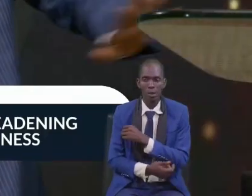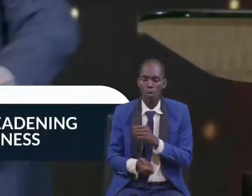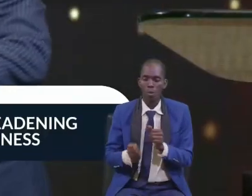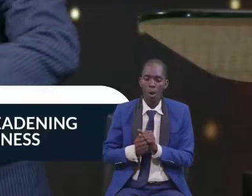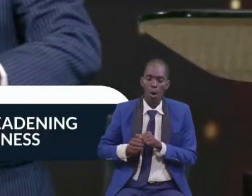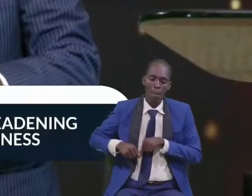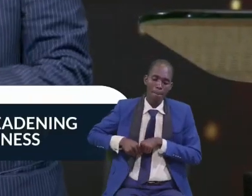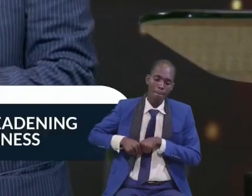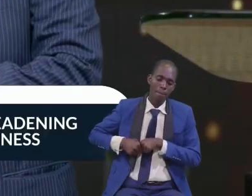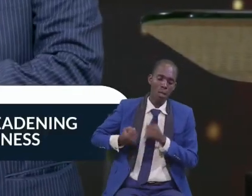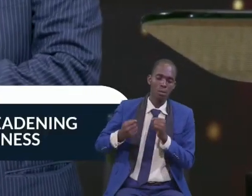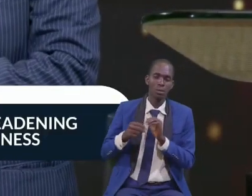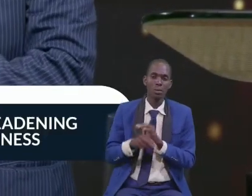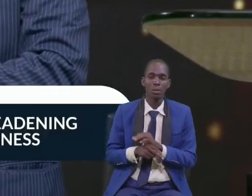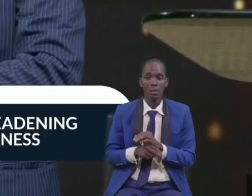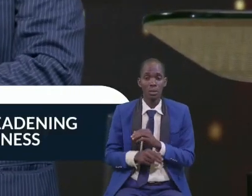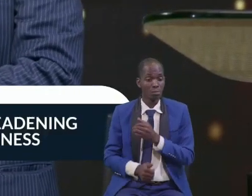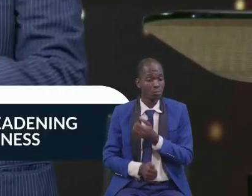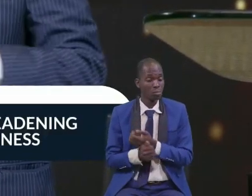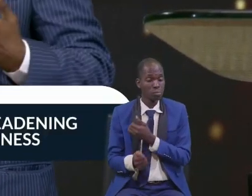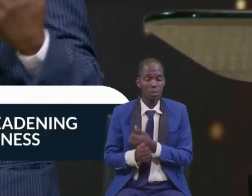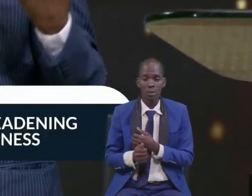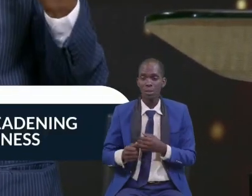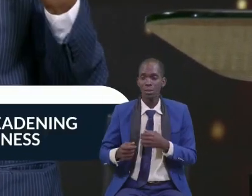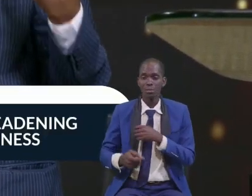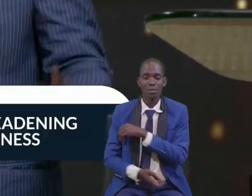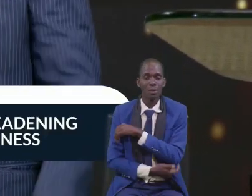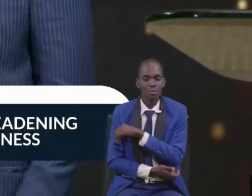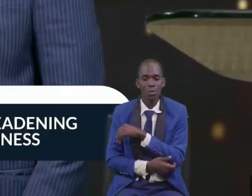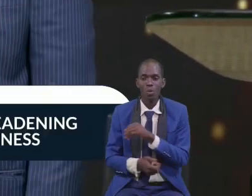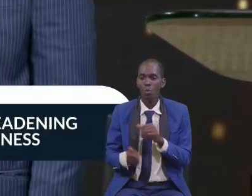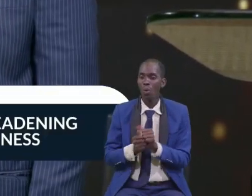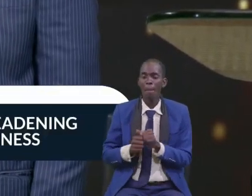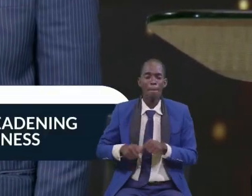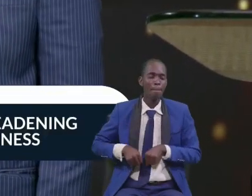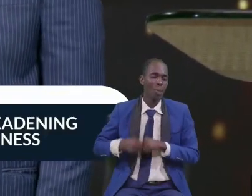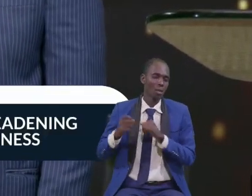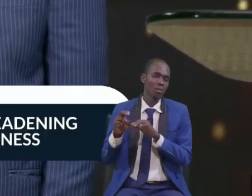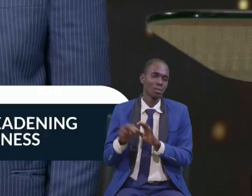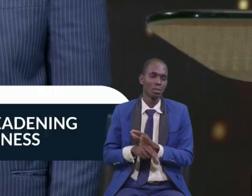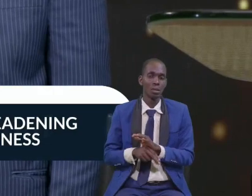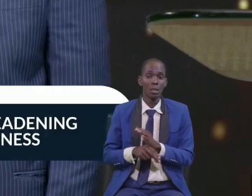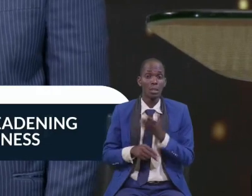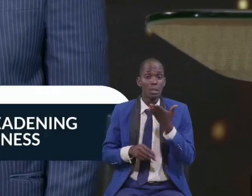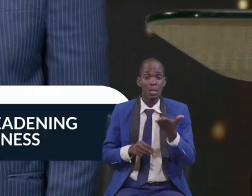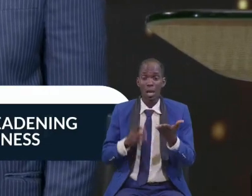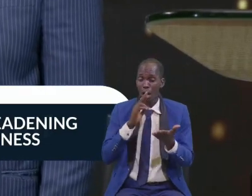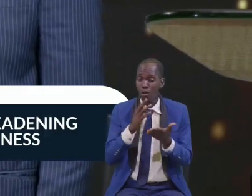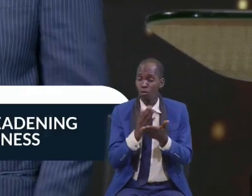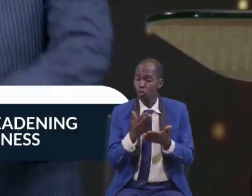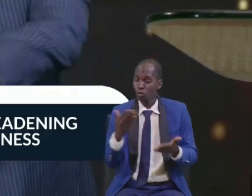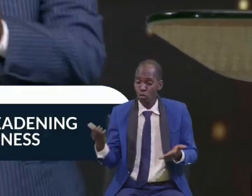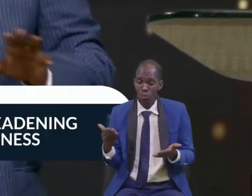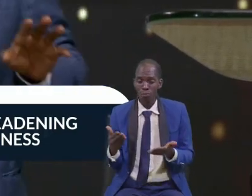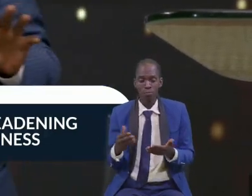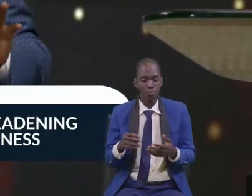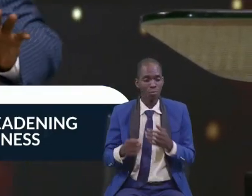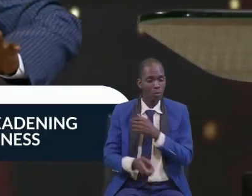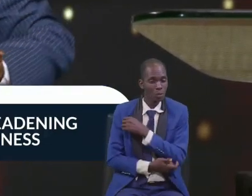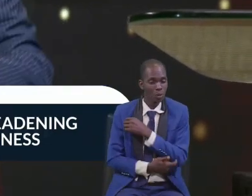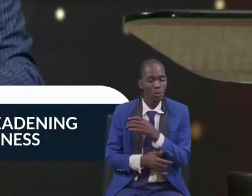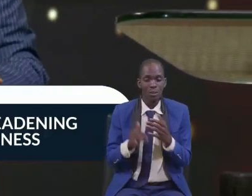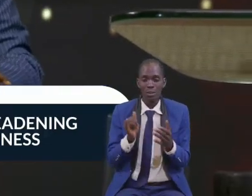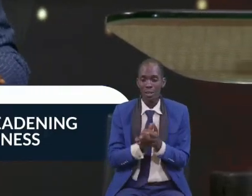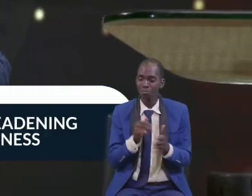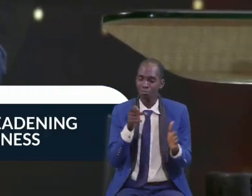brokenness. Deadening temptations. There are some temptations that deaden people. Not only